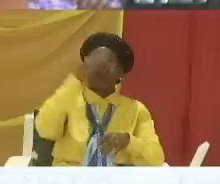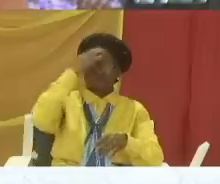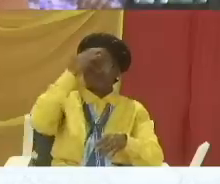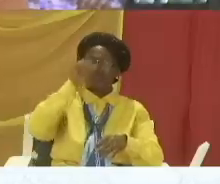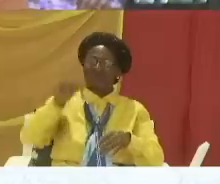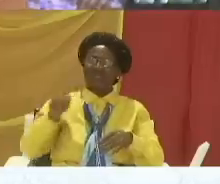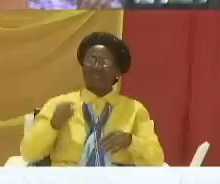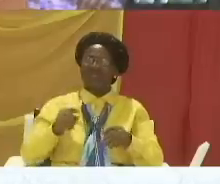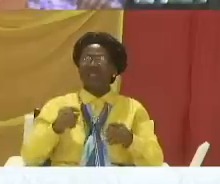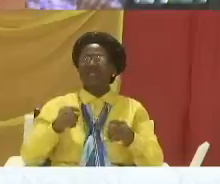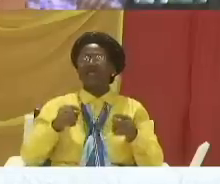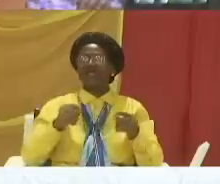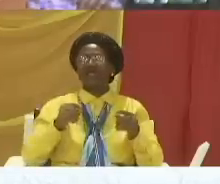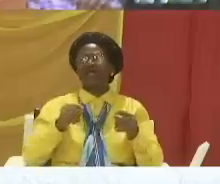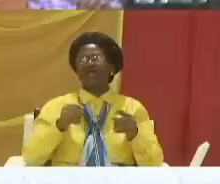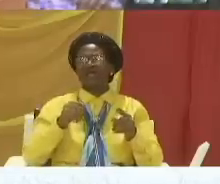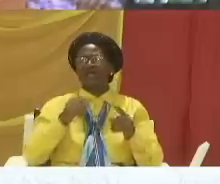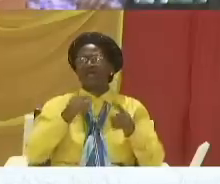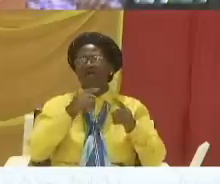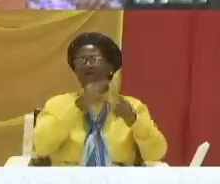is an agreement